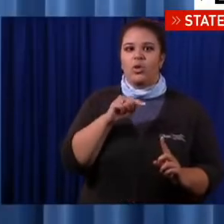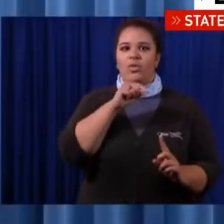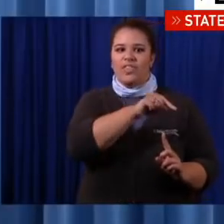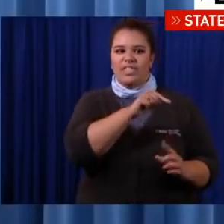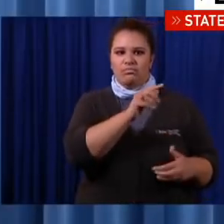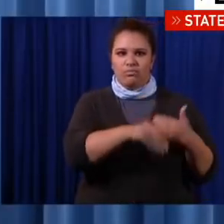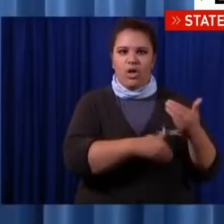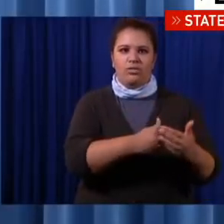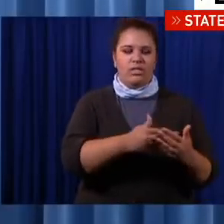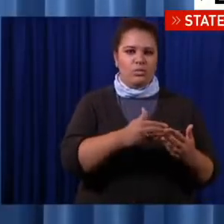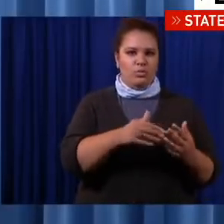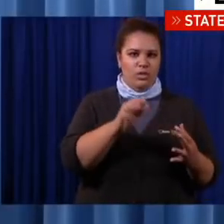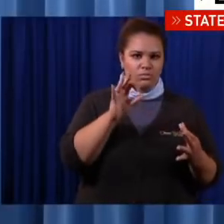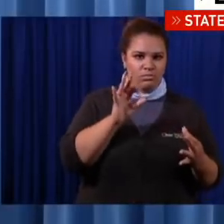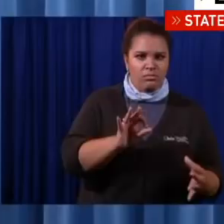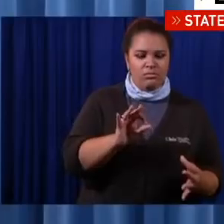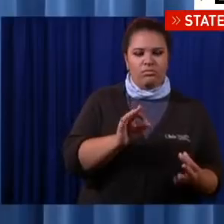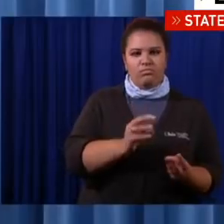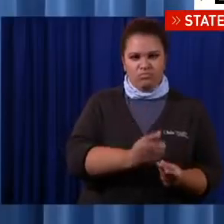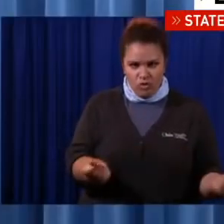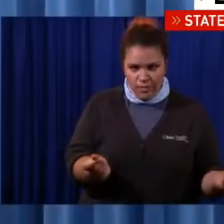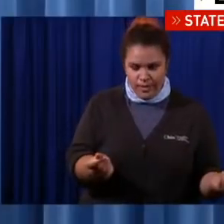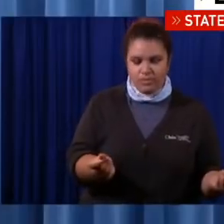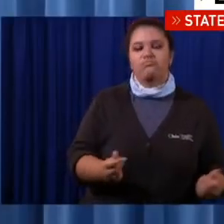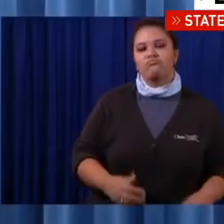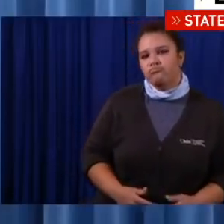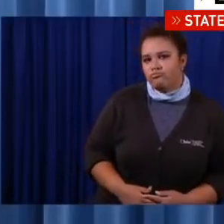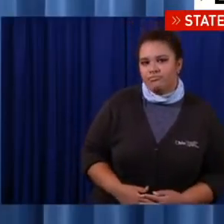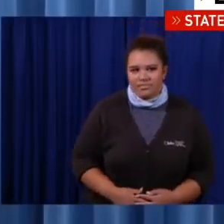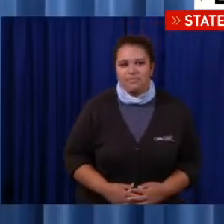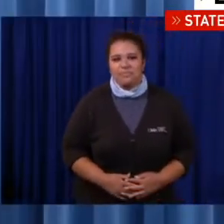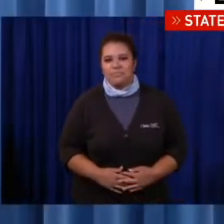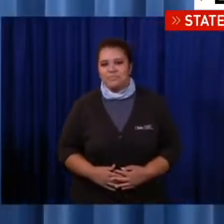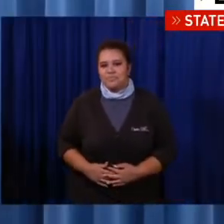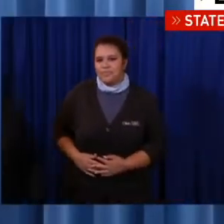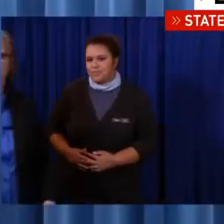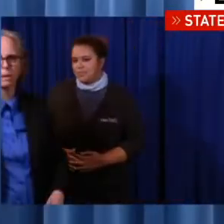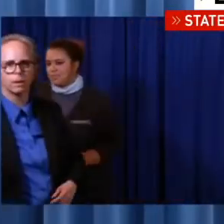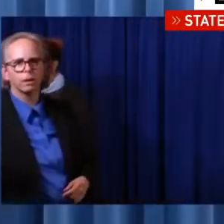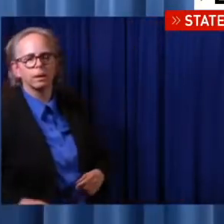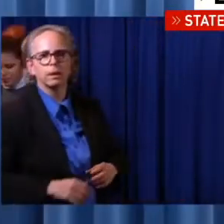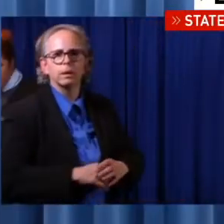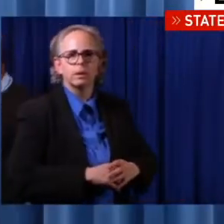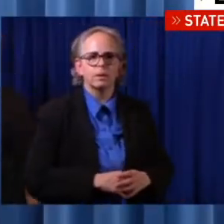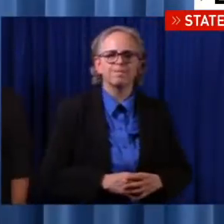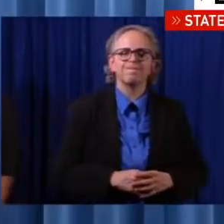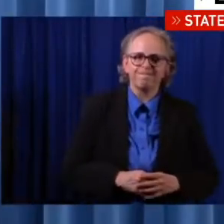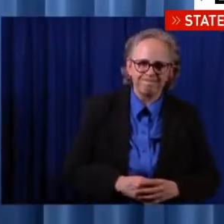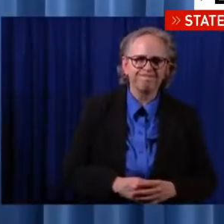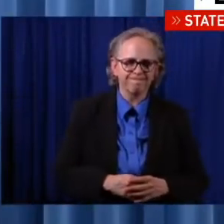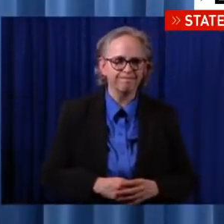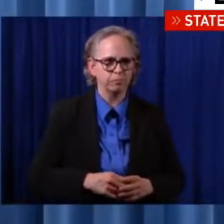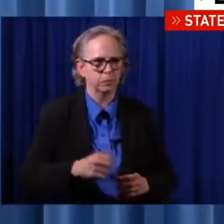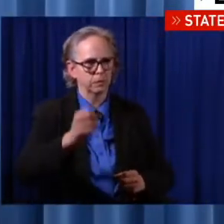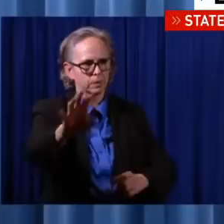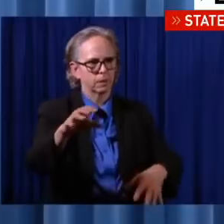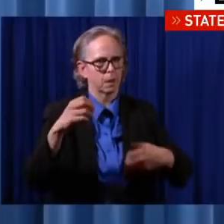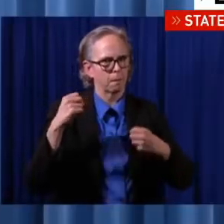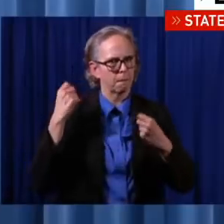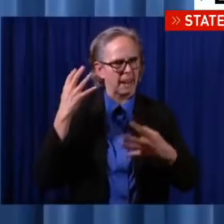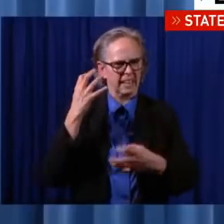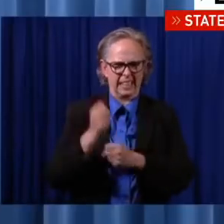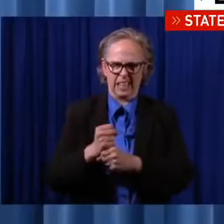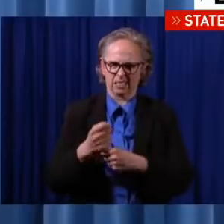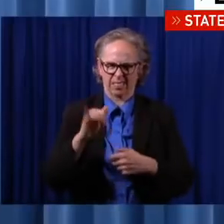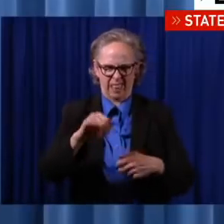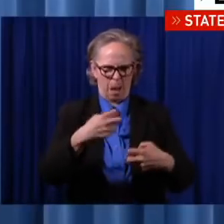Well, we've known for a number of years that this is a problem that has to be addressed. It's a lot easier to address